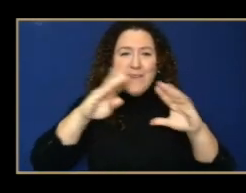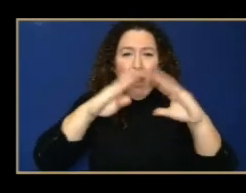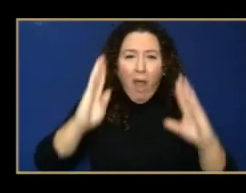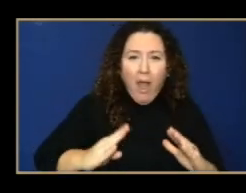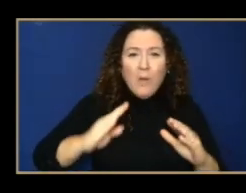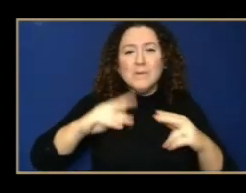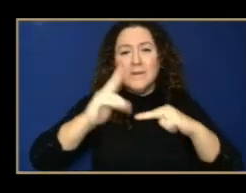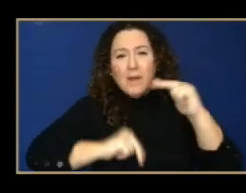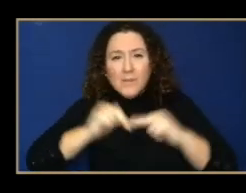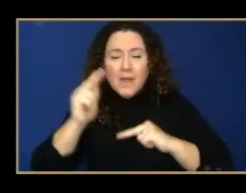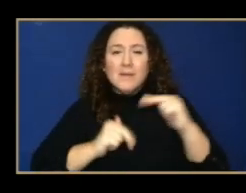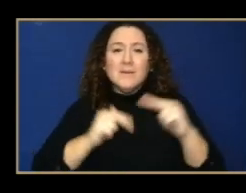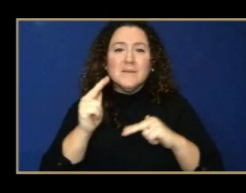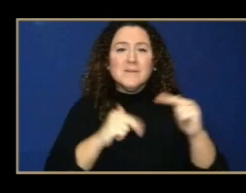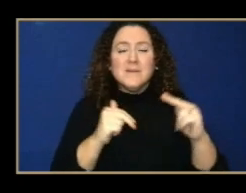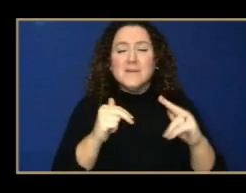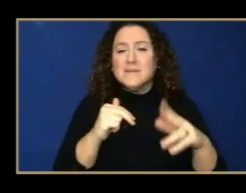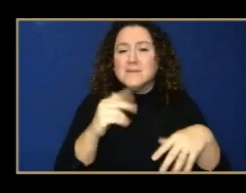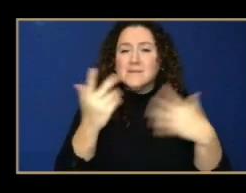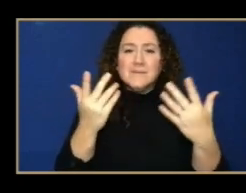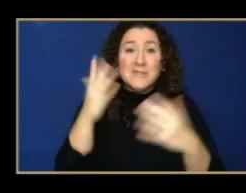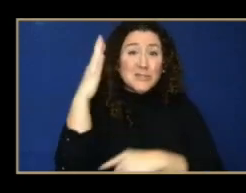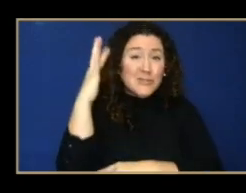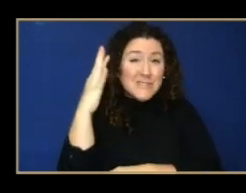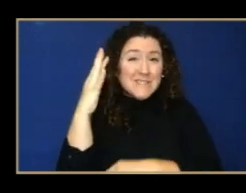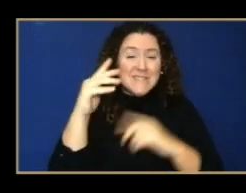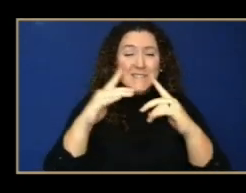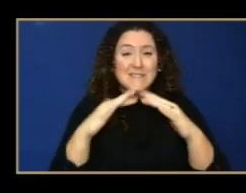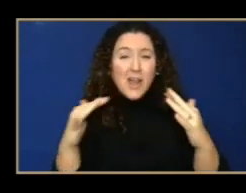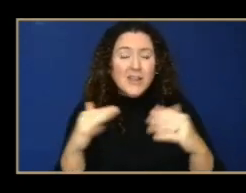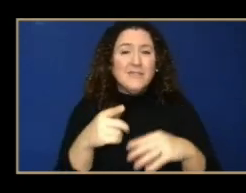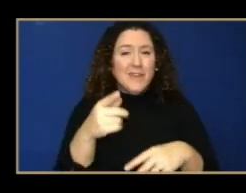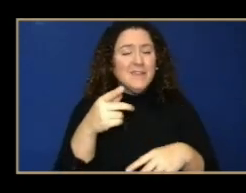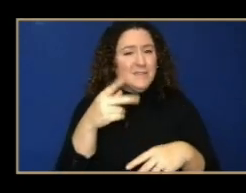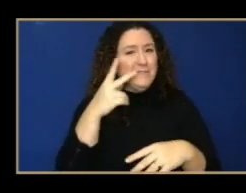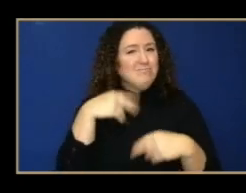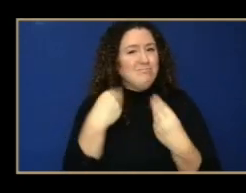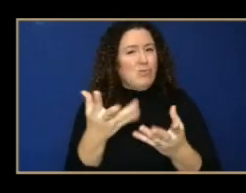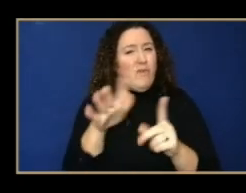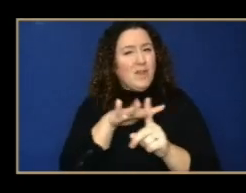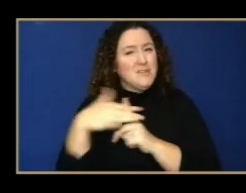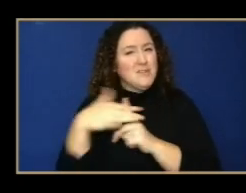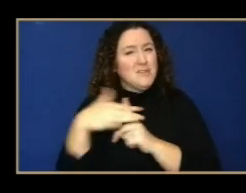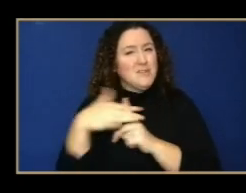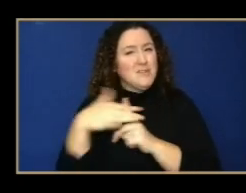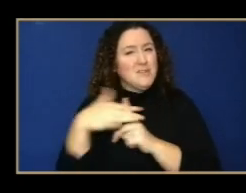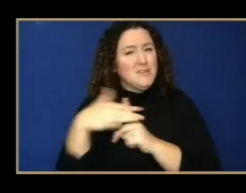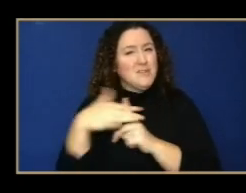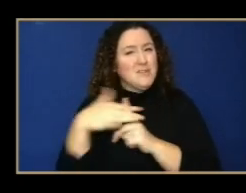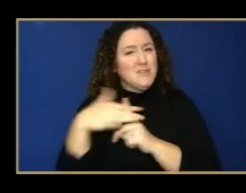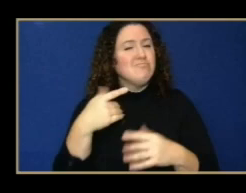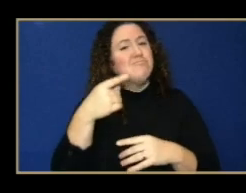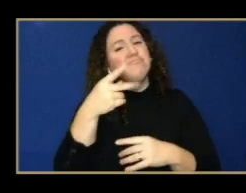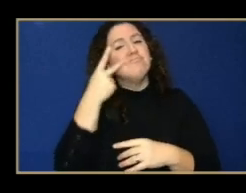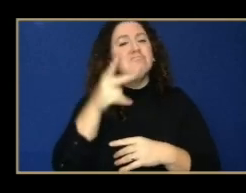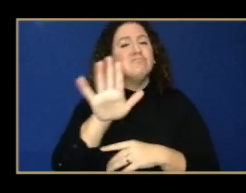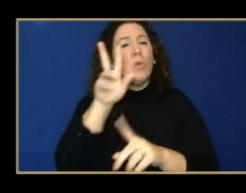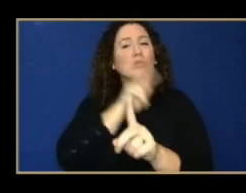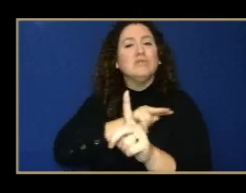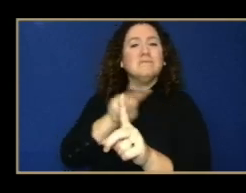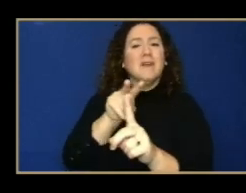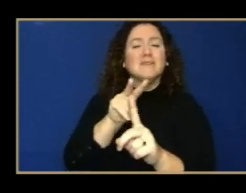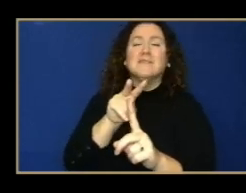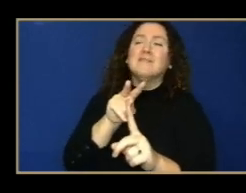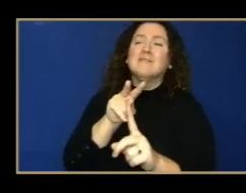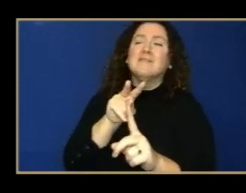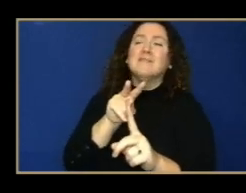other pictures, you've seen images of the planets over cities or in front of trees and so forth. That kind of brings it home that anybody can go out and see